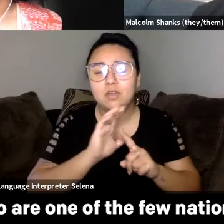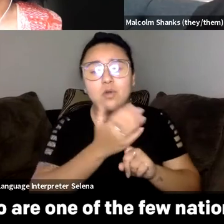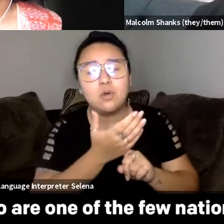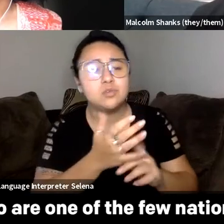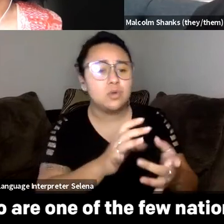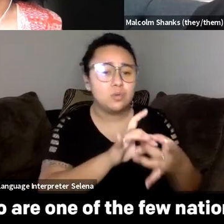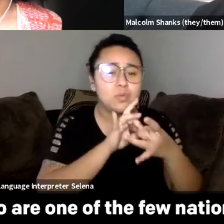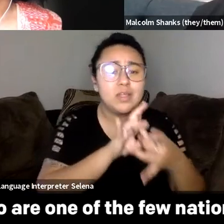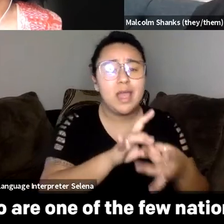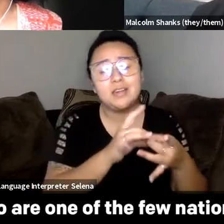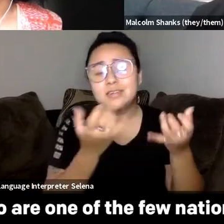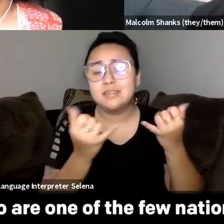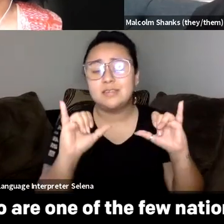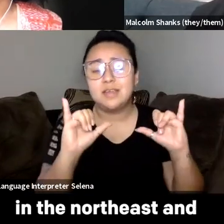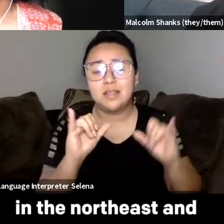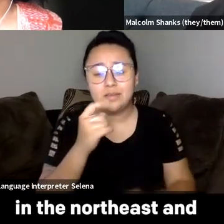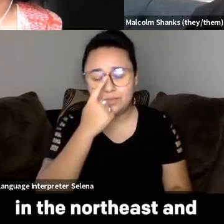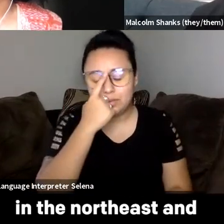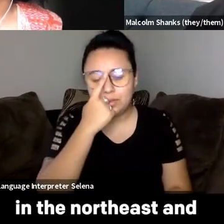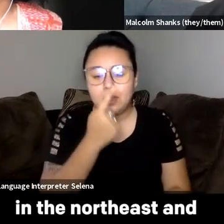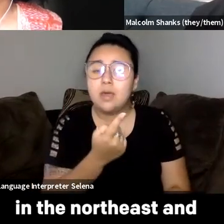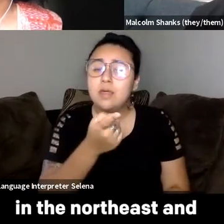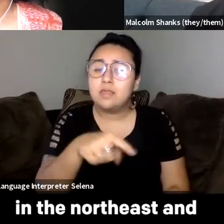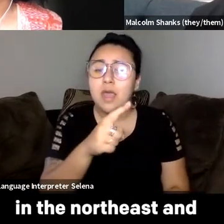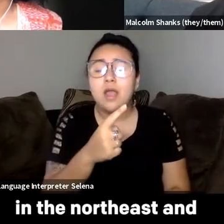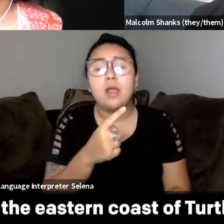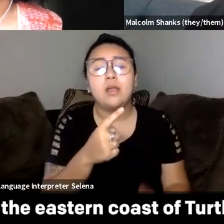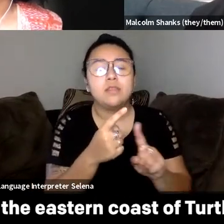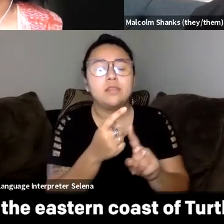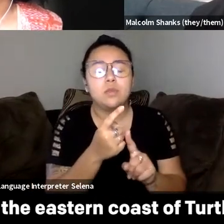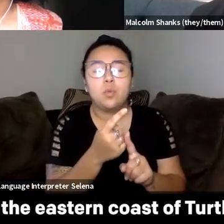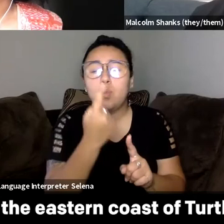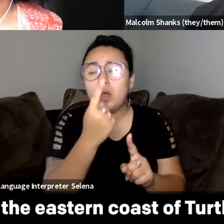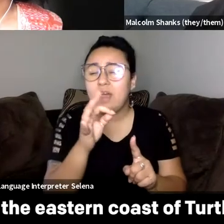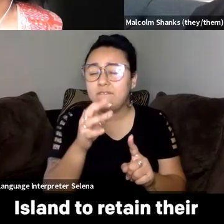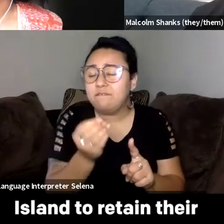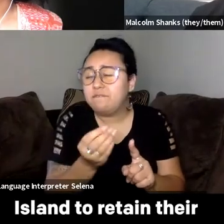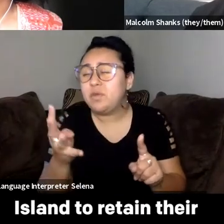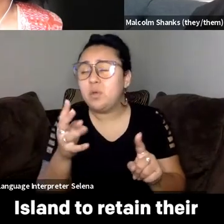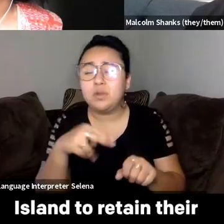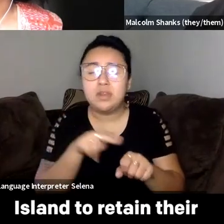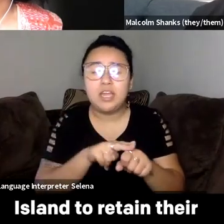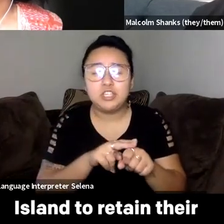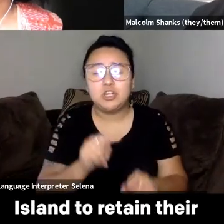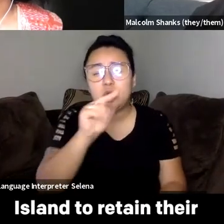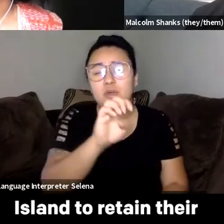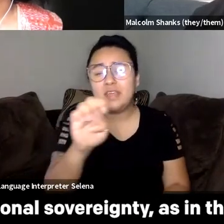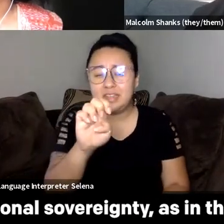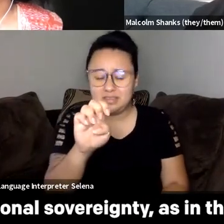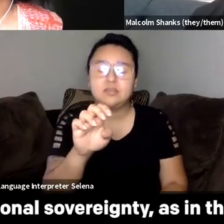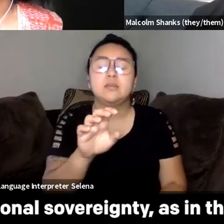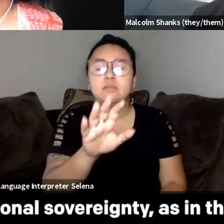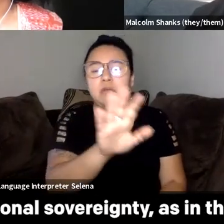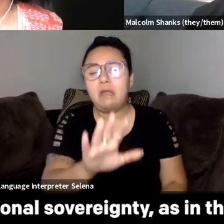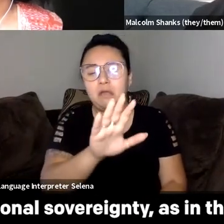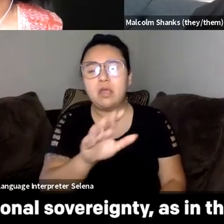relationships, but also are one of the few nations in the Northeast and on the eastern coast of Turtle Island to